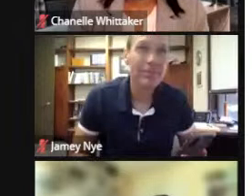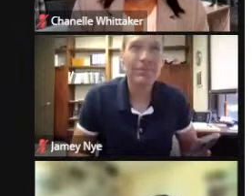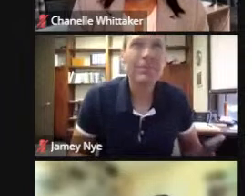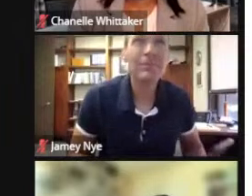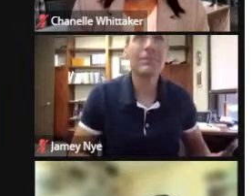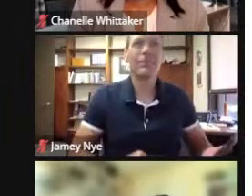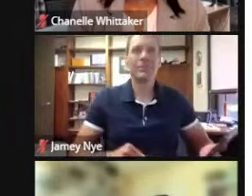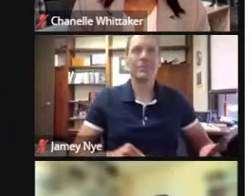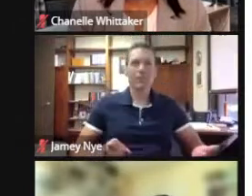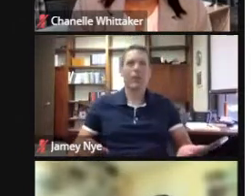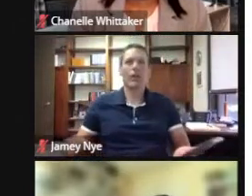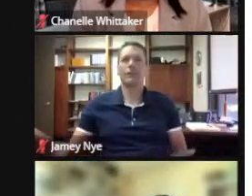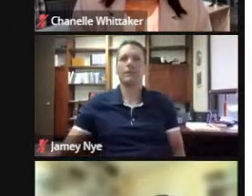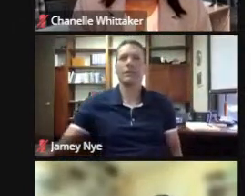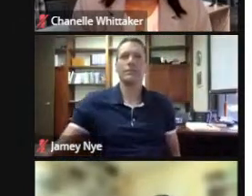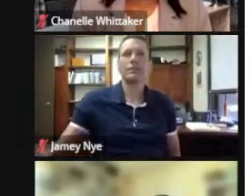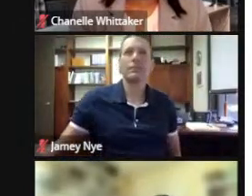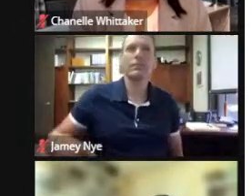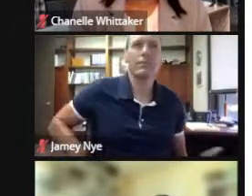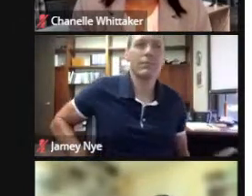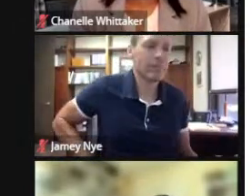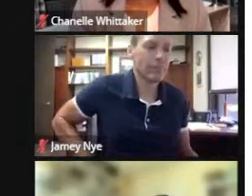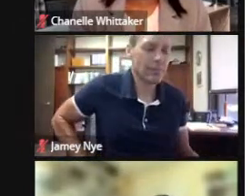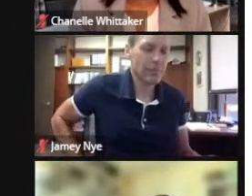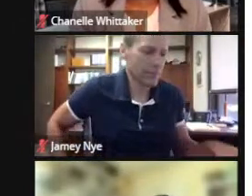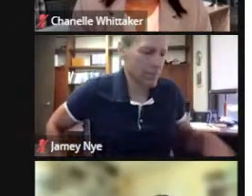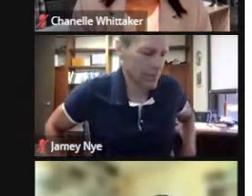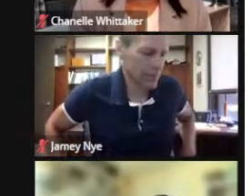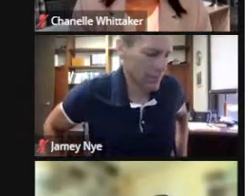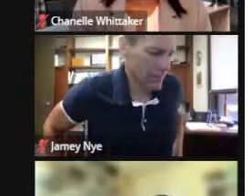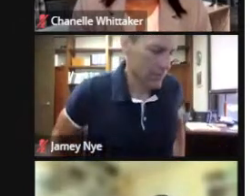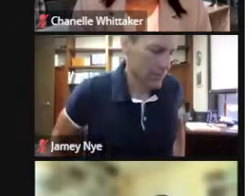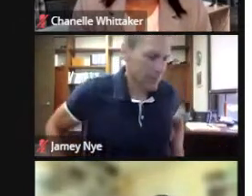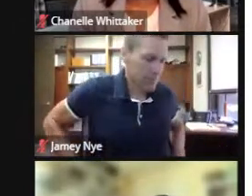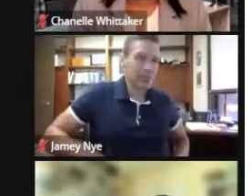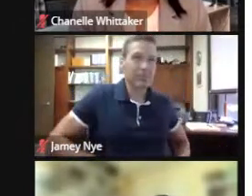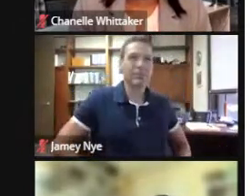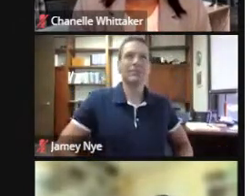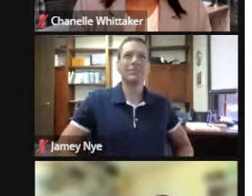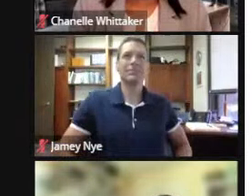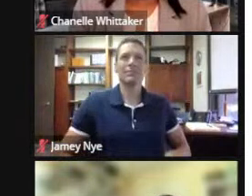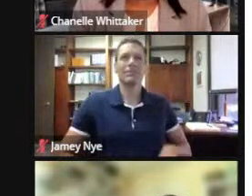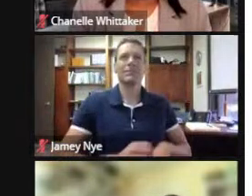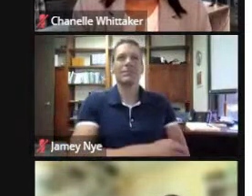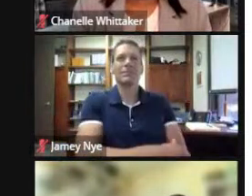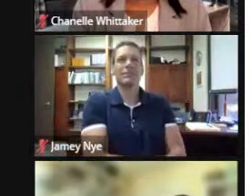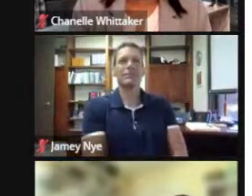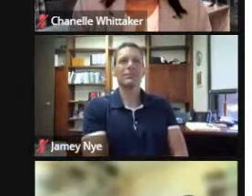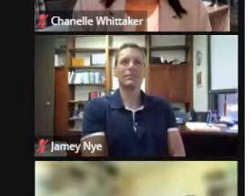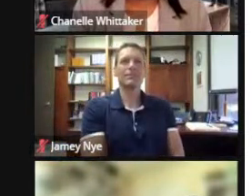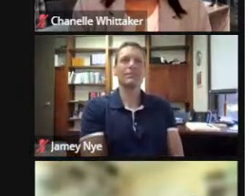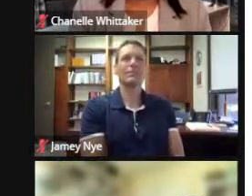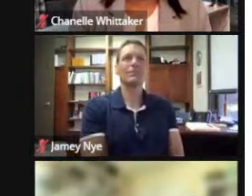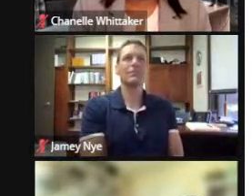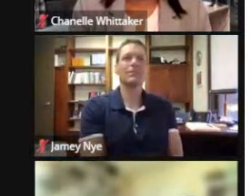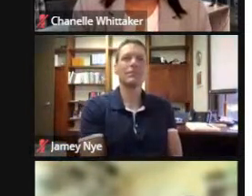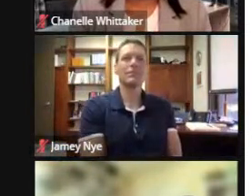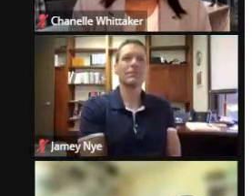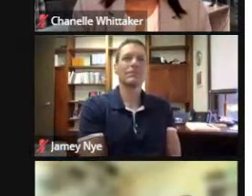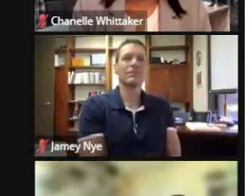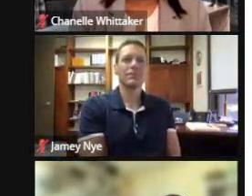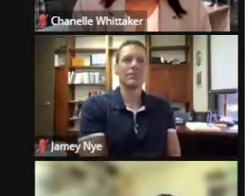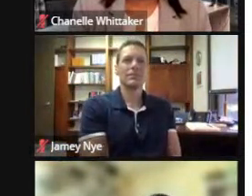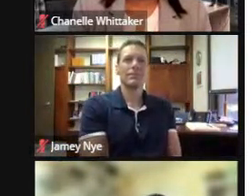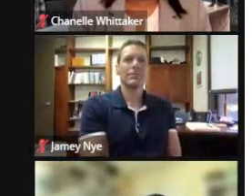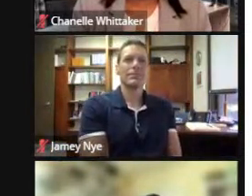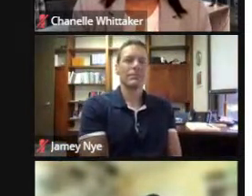inflammation, Bell's palsy, inflammation of the brain, infertility, miscarriages. CDC states that 74% of the new